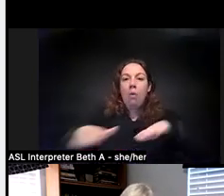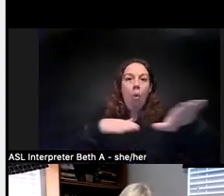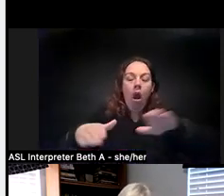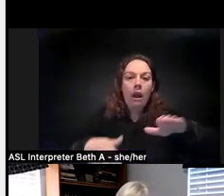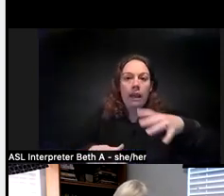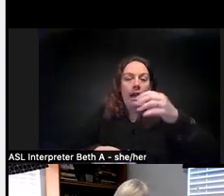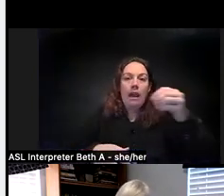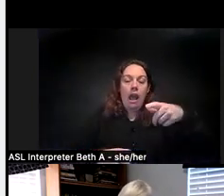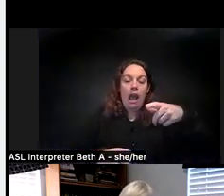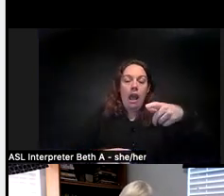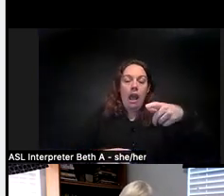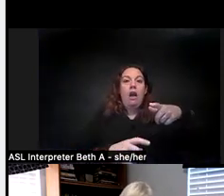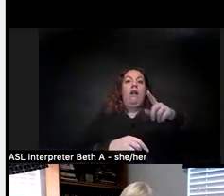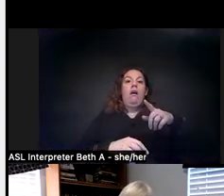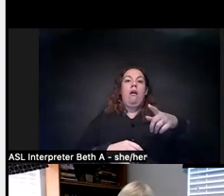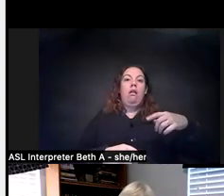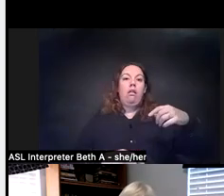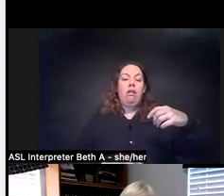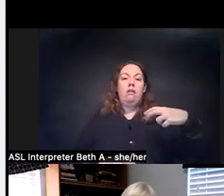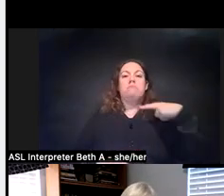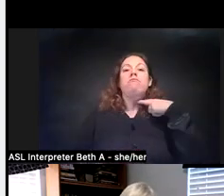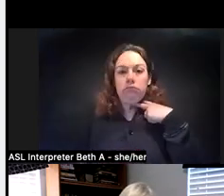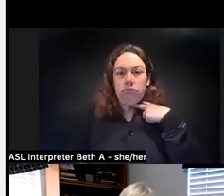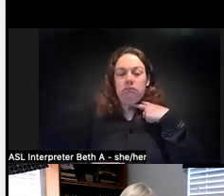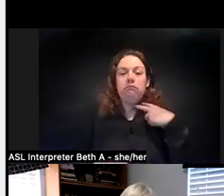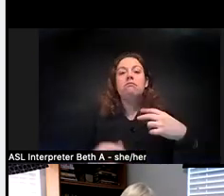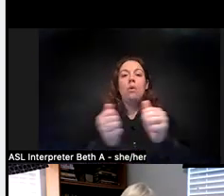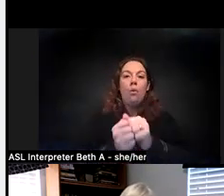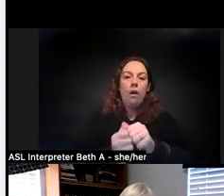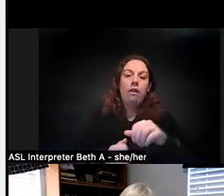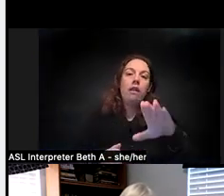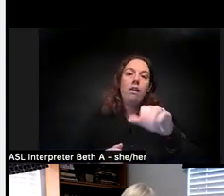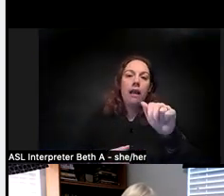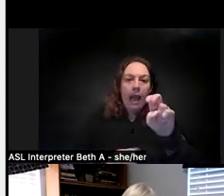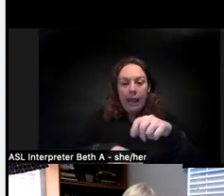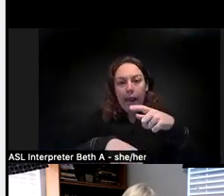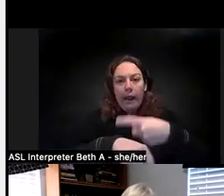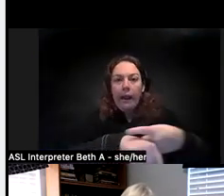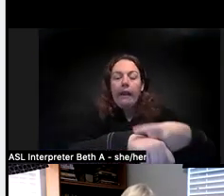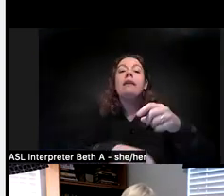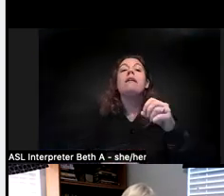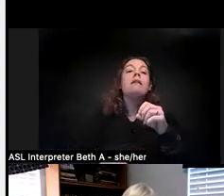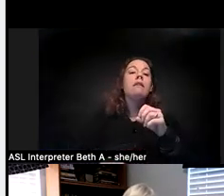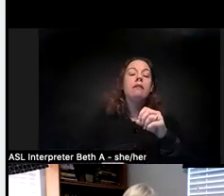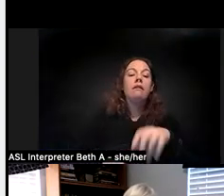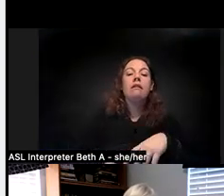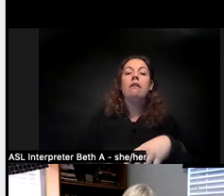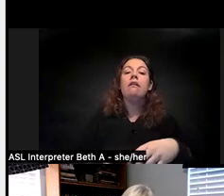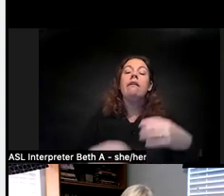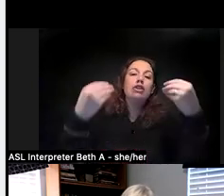the stanchions all the way down because they hit it with their body. Shops and cafes, exhibit